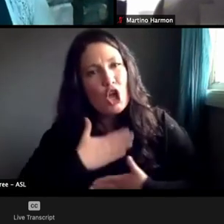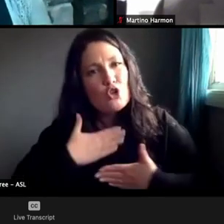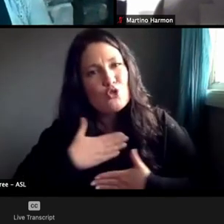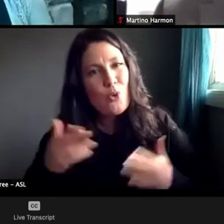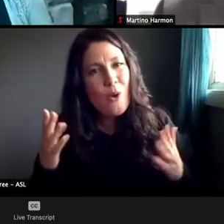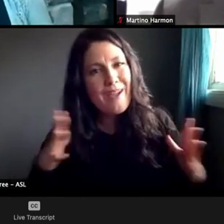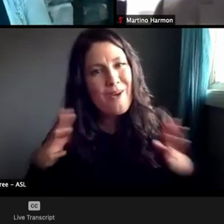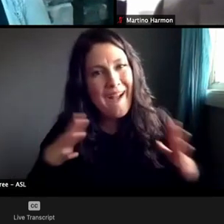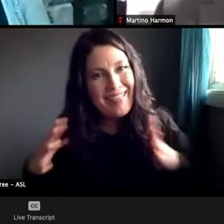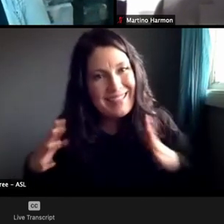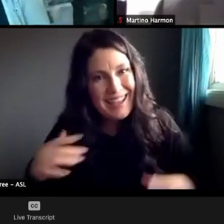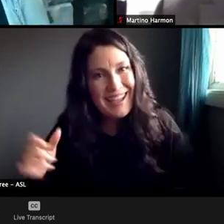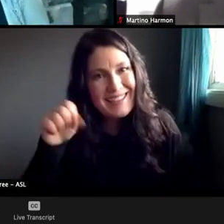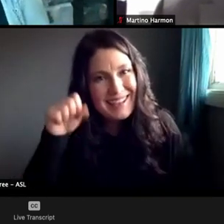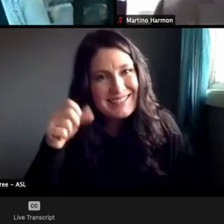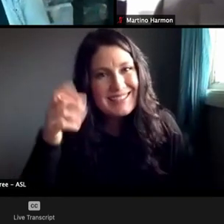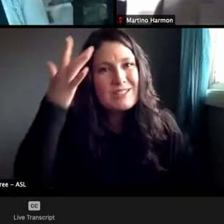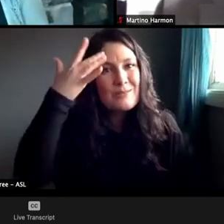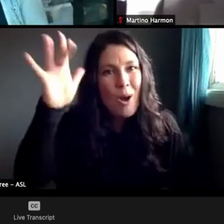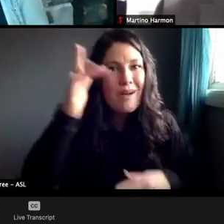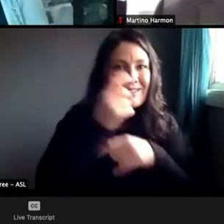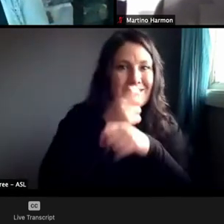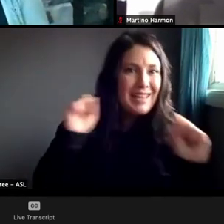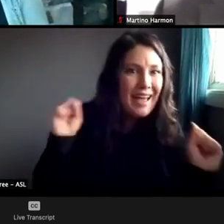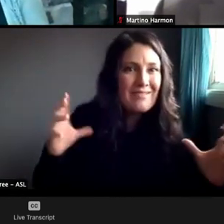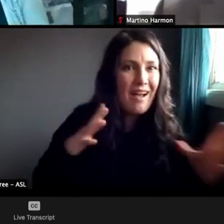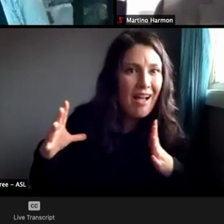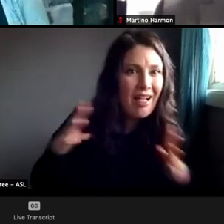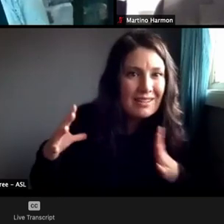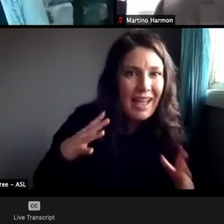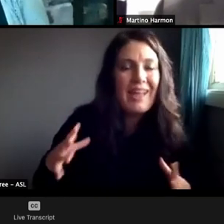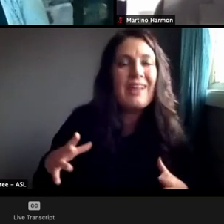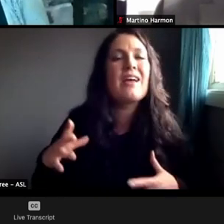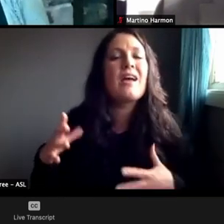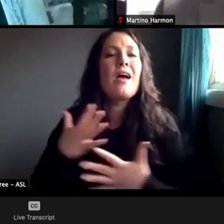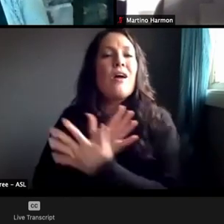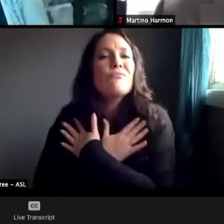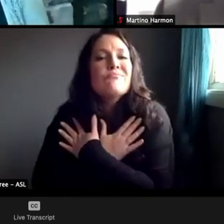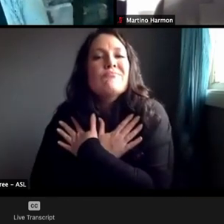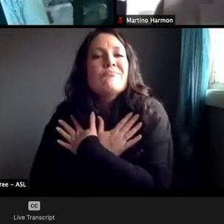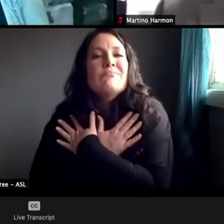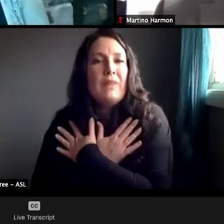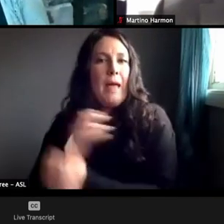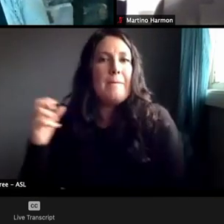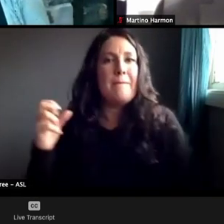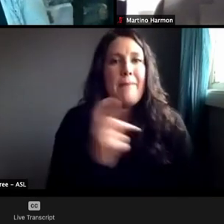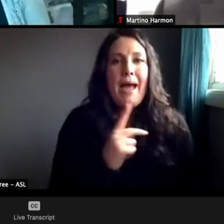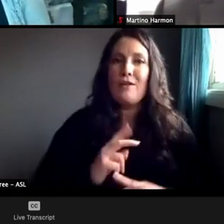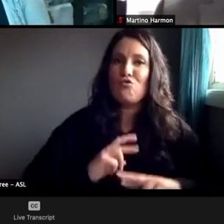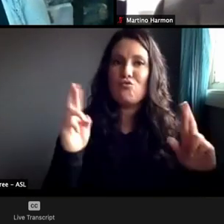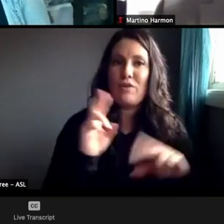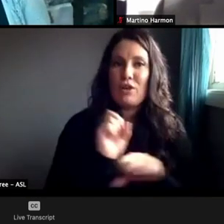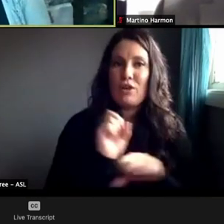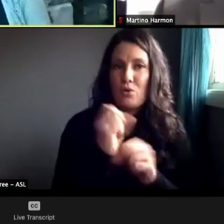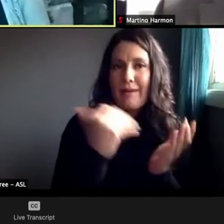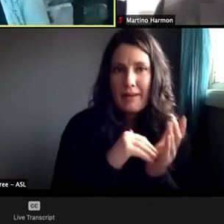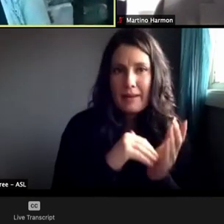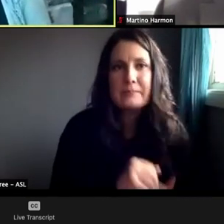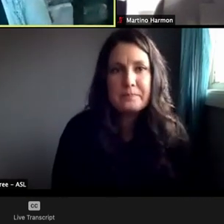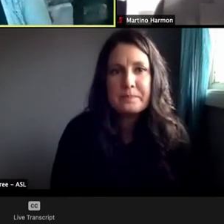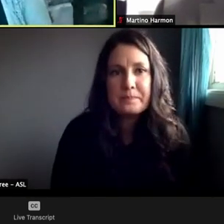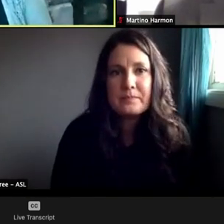a smart and safe holiday as well, and then come back recharged and ready to get back to work again. Thank